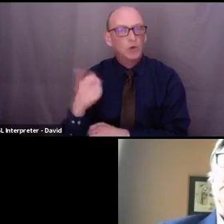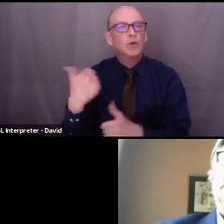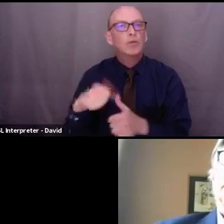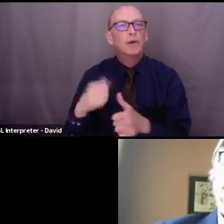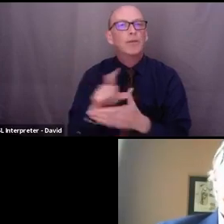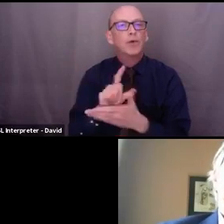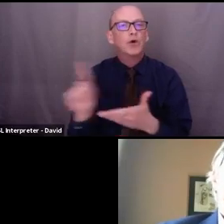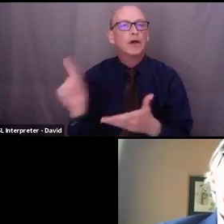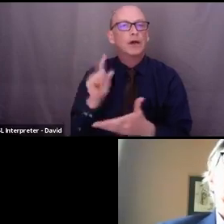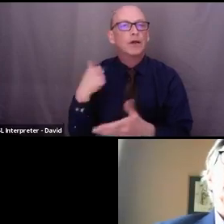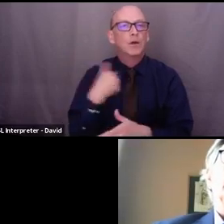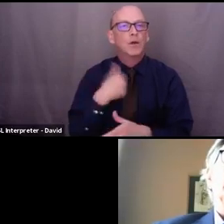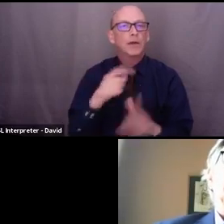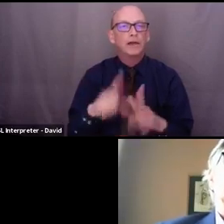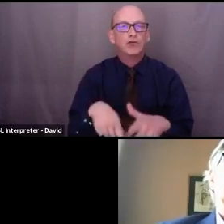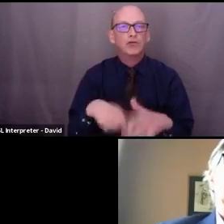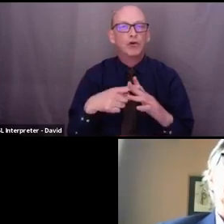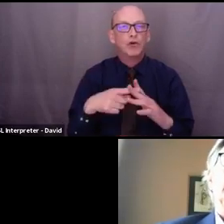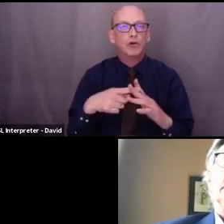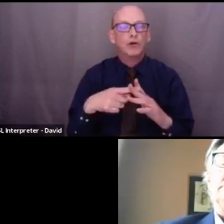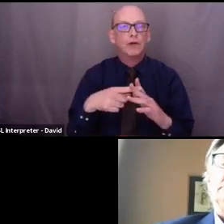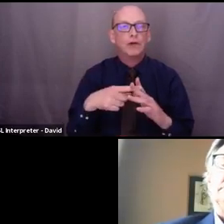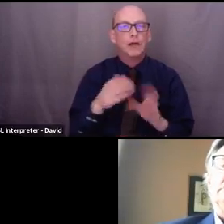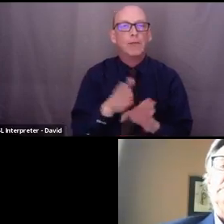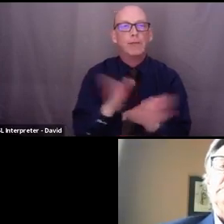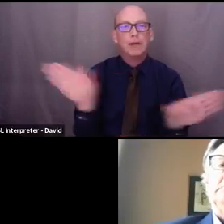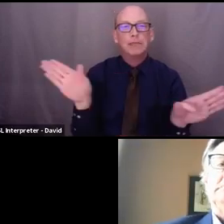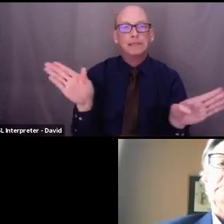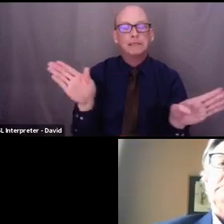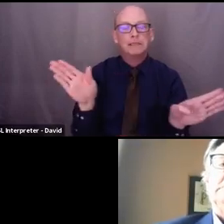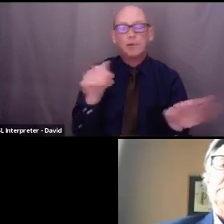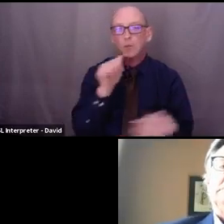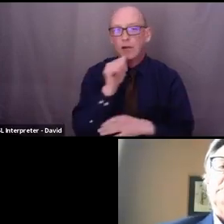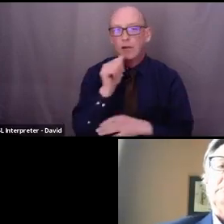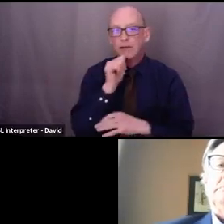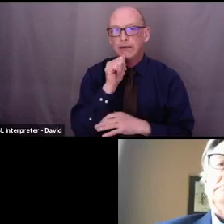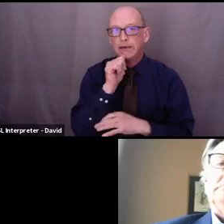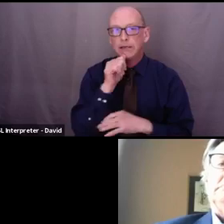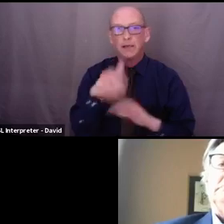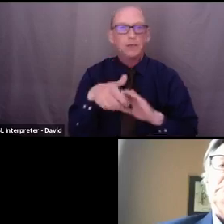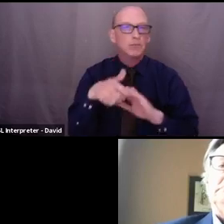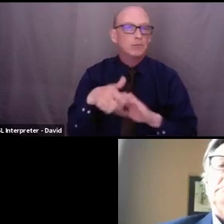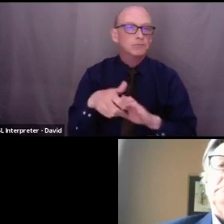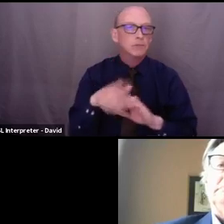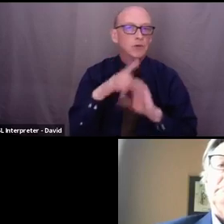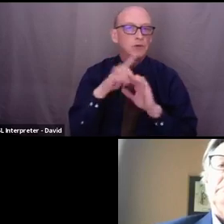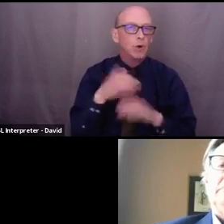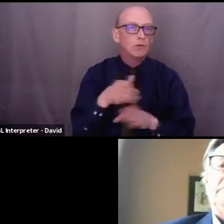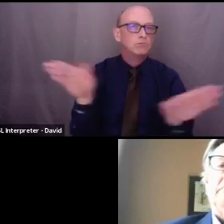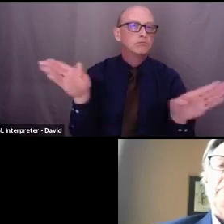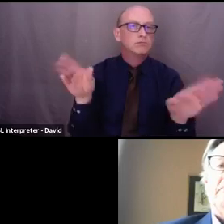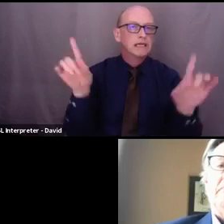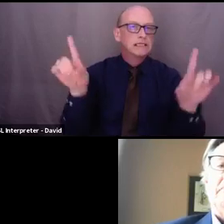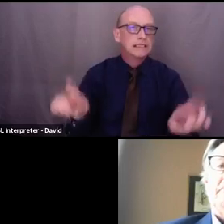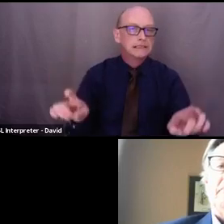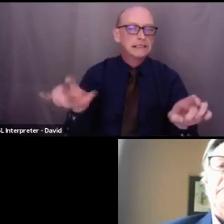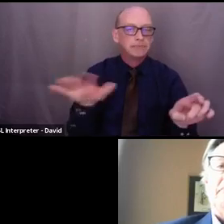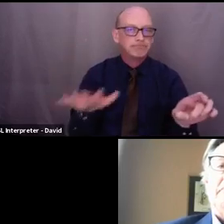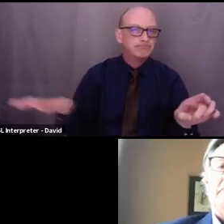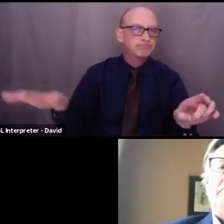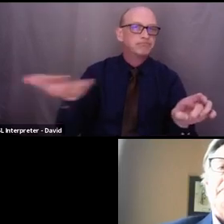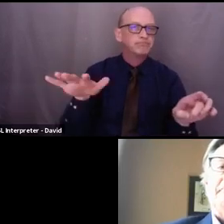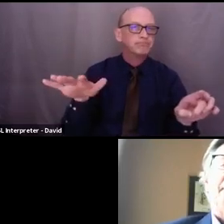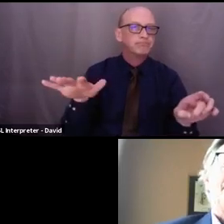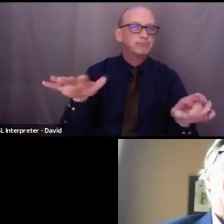started the public-private partnership on widespread testing in our area, and